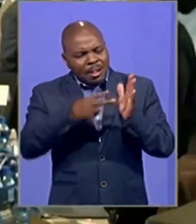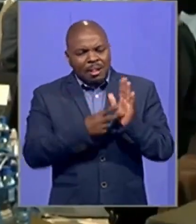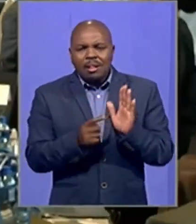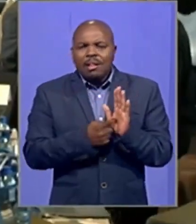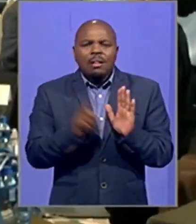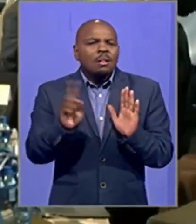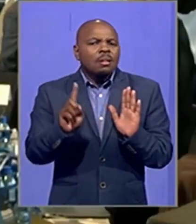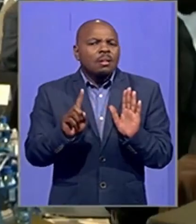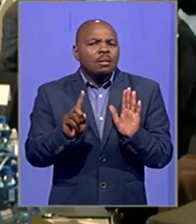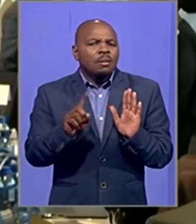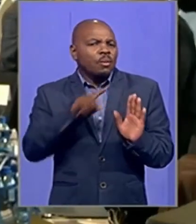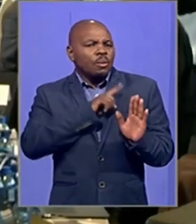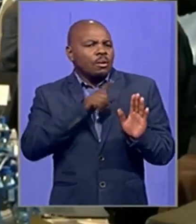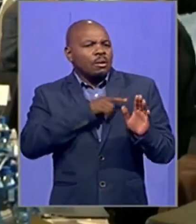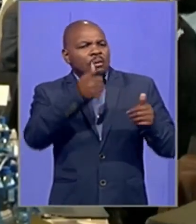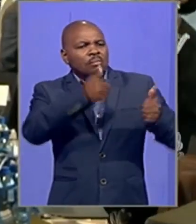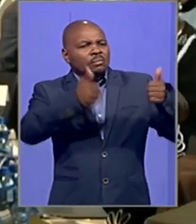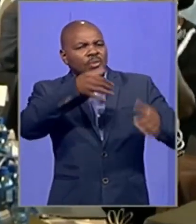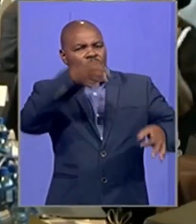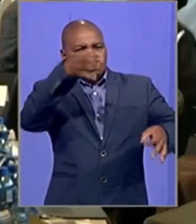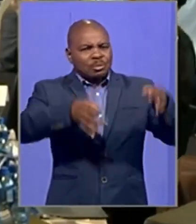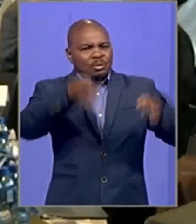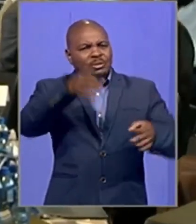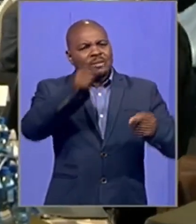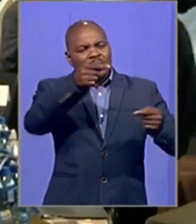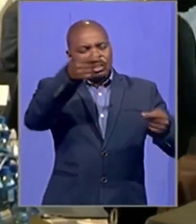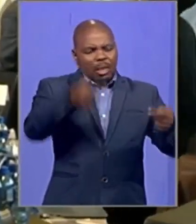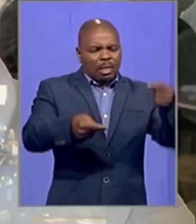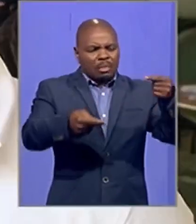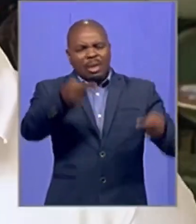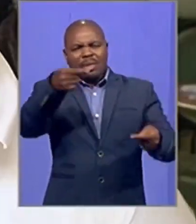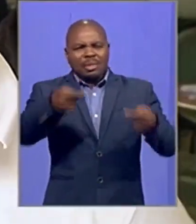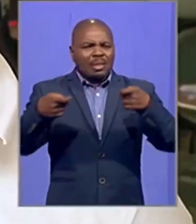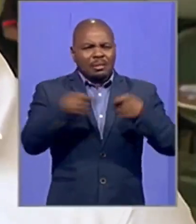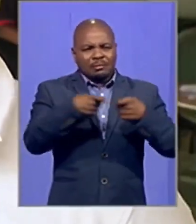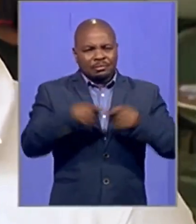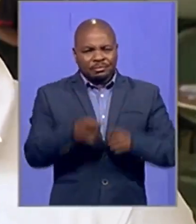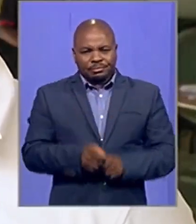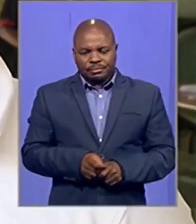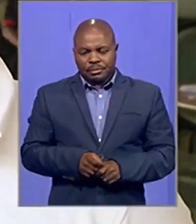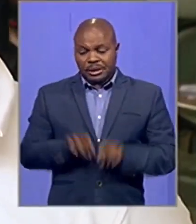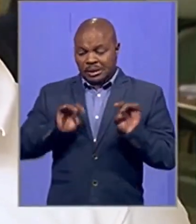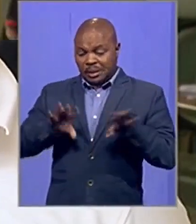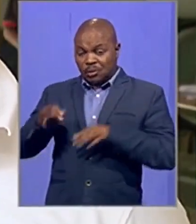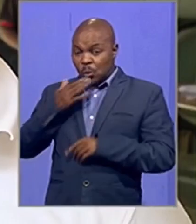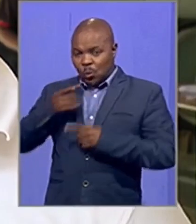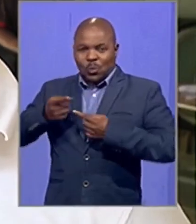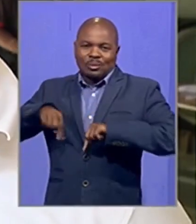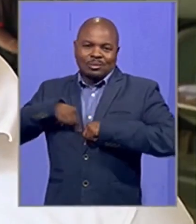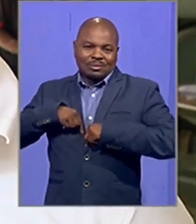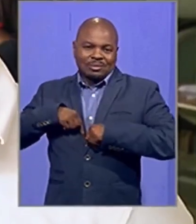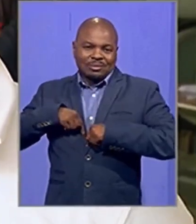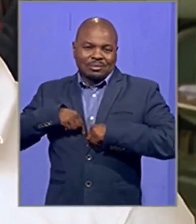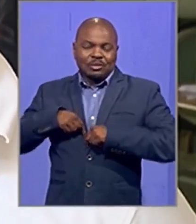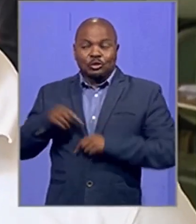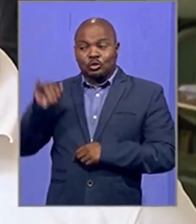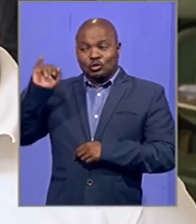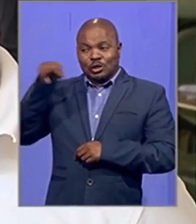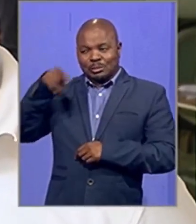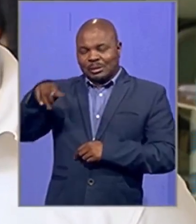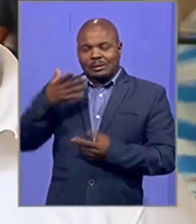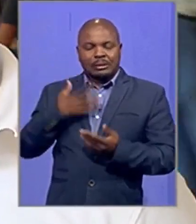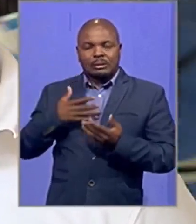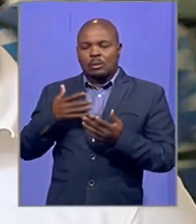We built a brand, Johannesburg is turning into a slum,